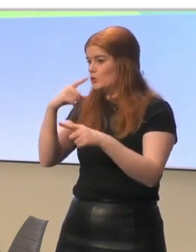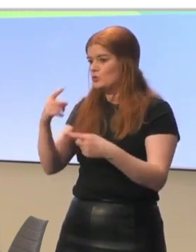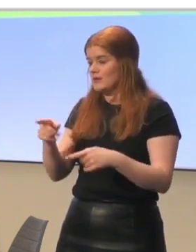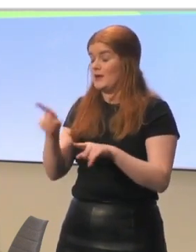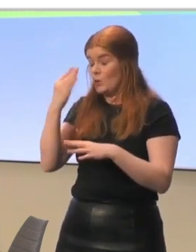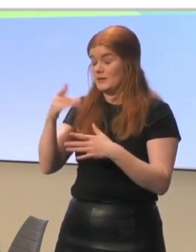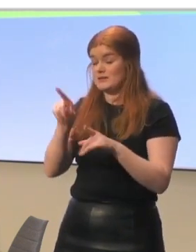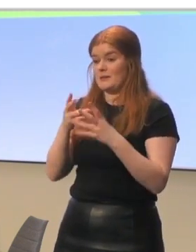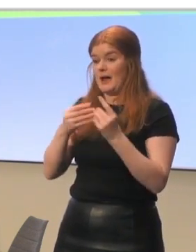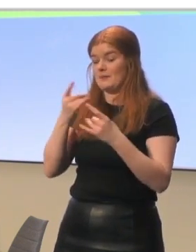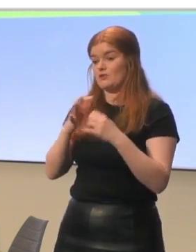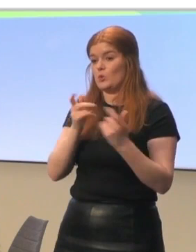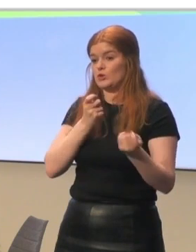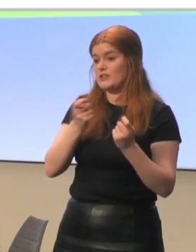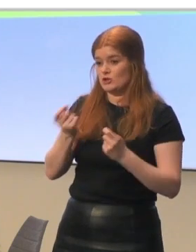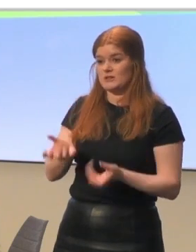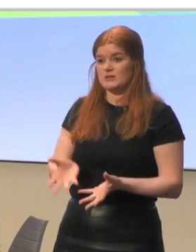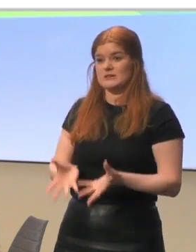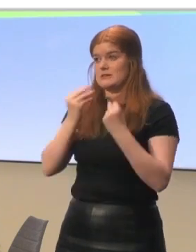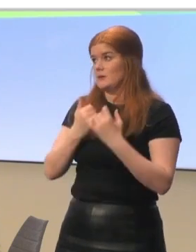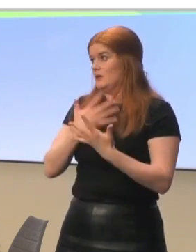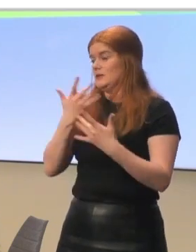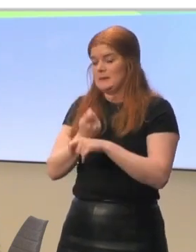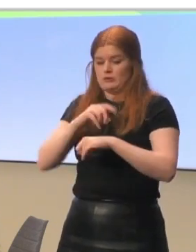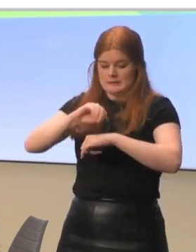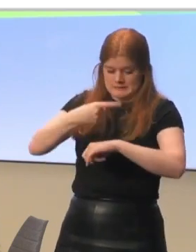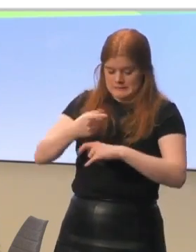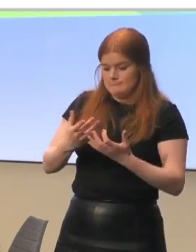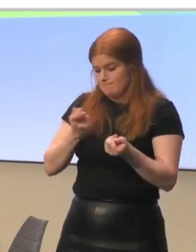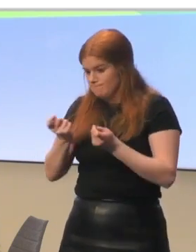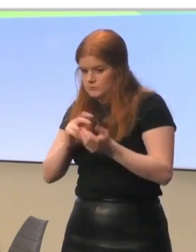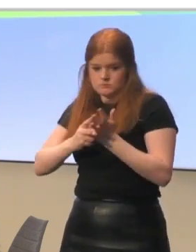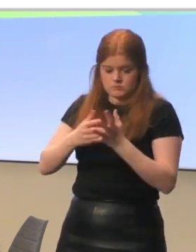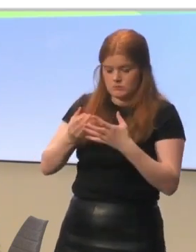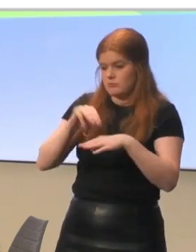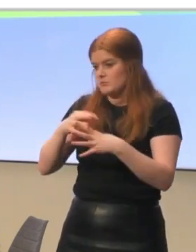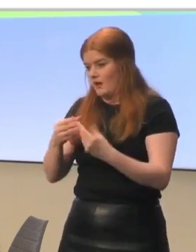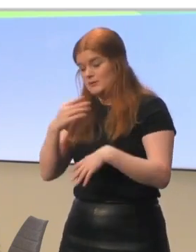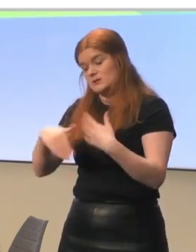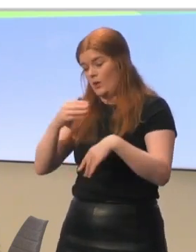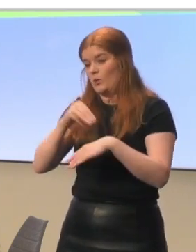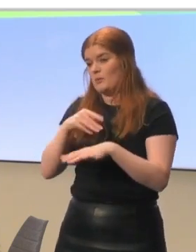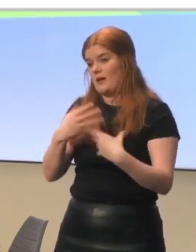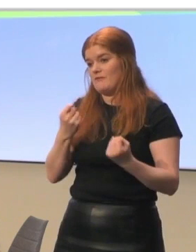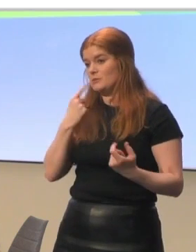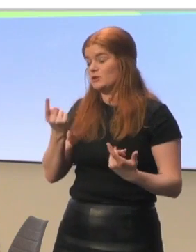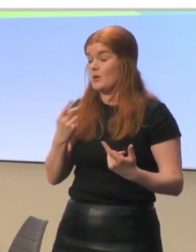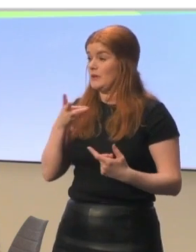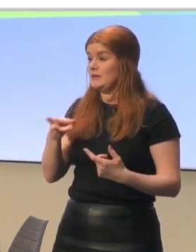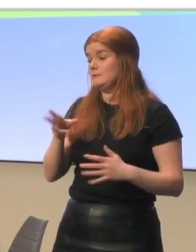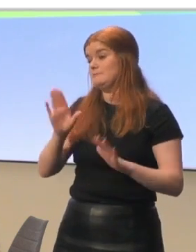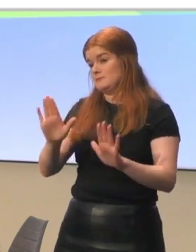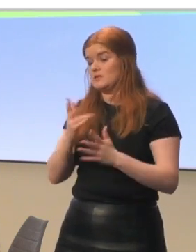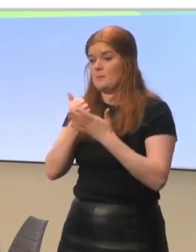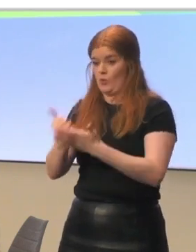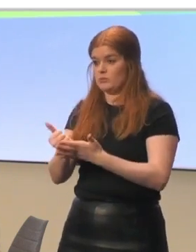is for the CNOs and for others, it takes up so much time just trying to work on this and work on it, and it's an ongoing thing. But I would